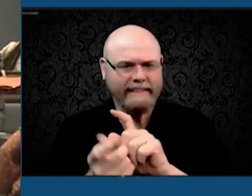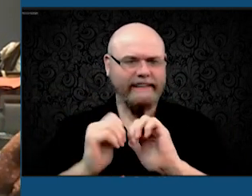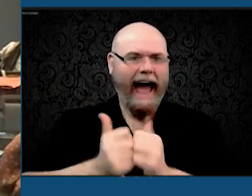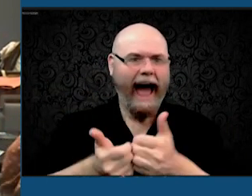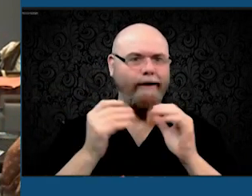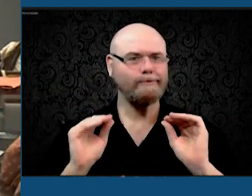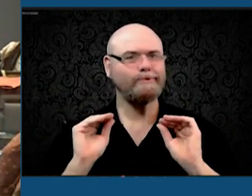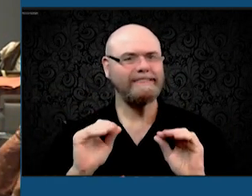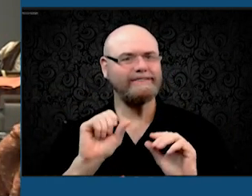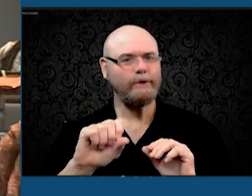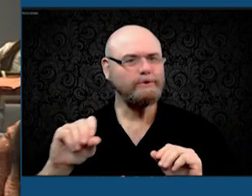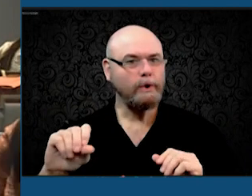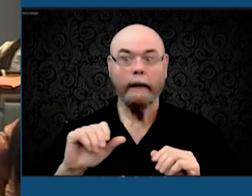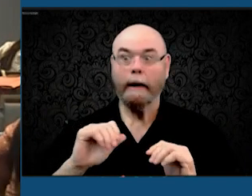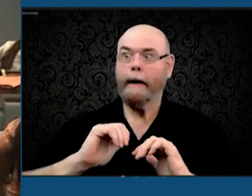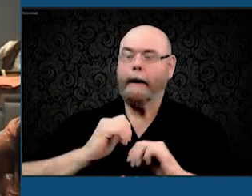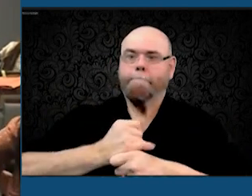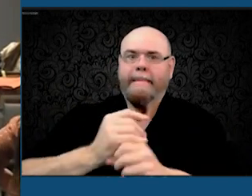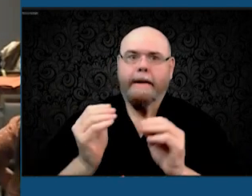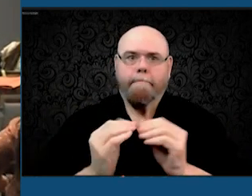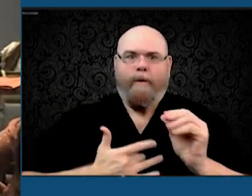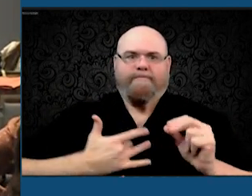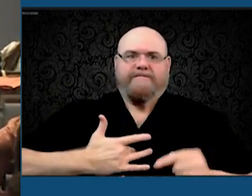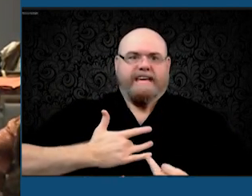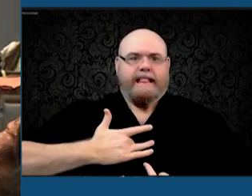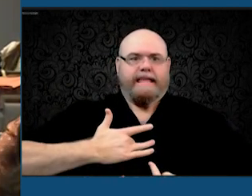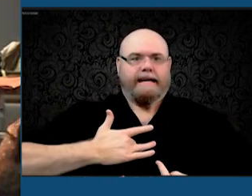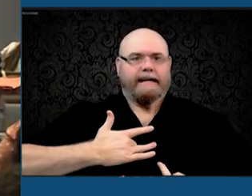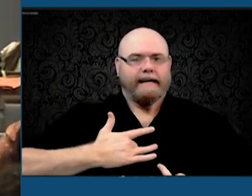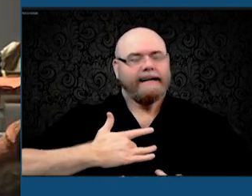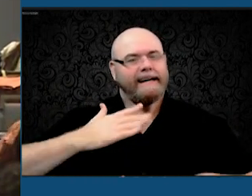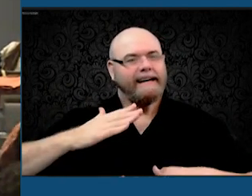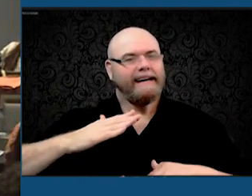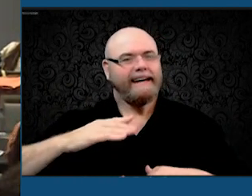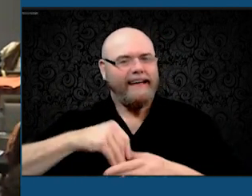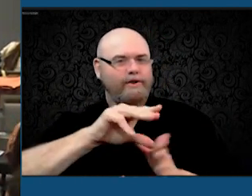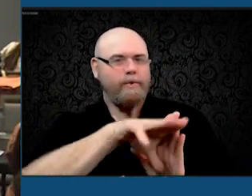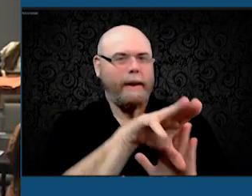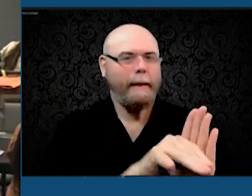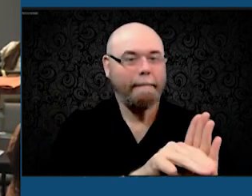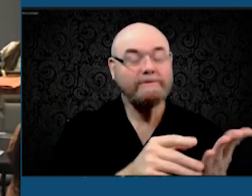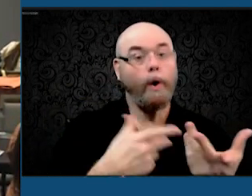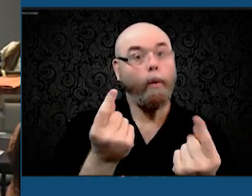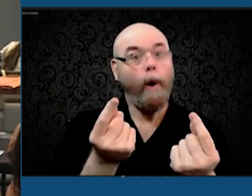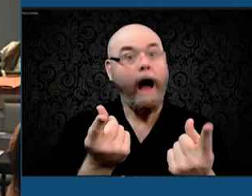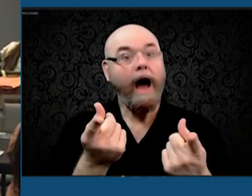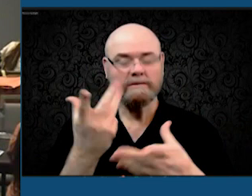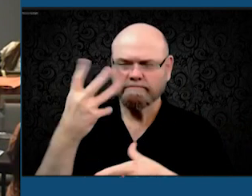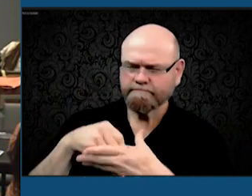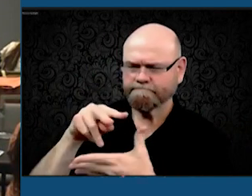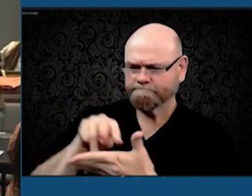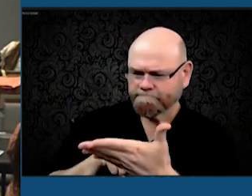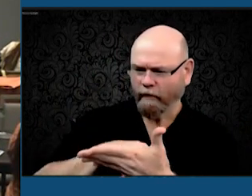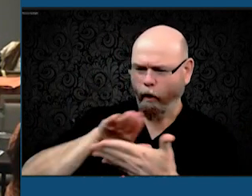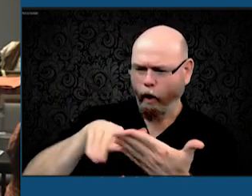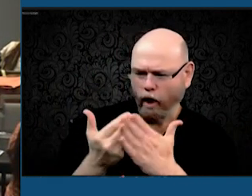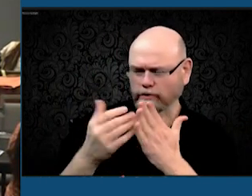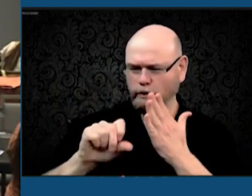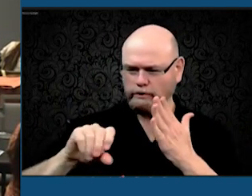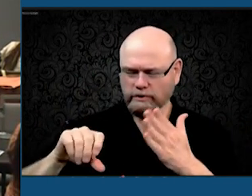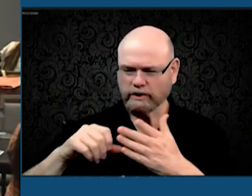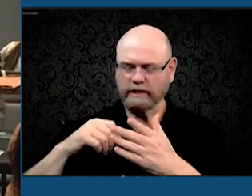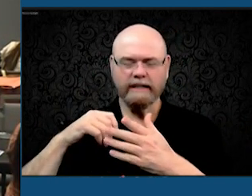it a feelings curriculum? And what he did was he went into the social studies curriculum and he looked at all the characters' experiences and he